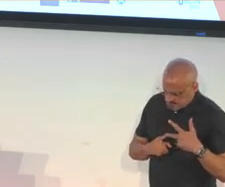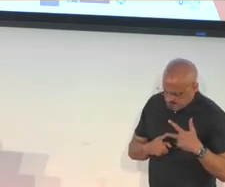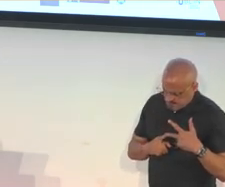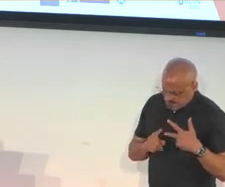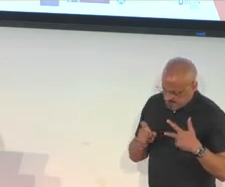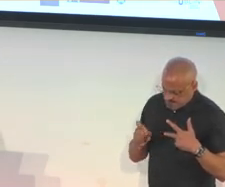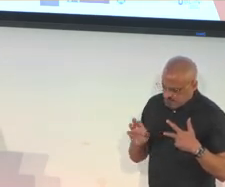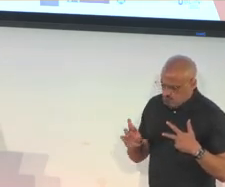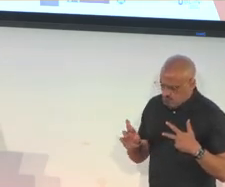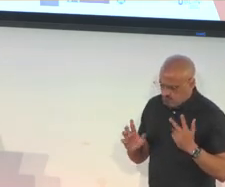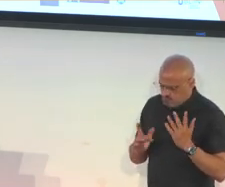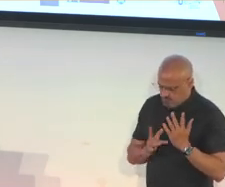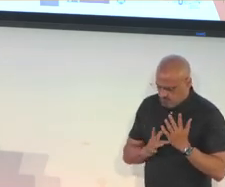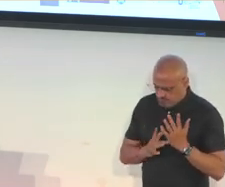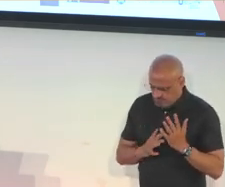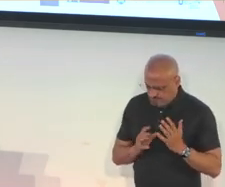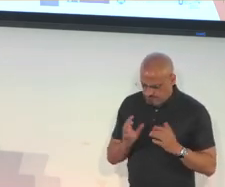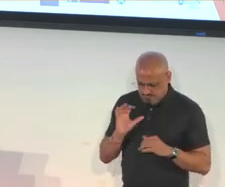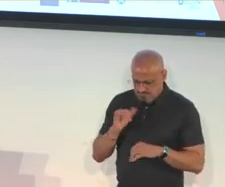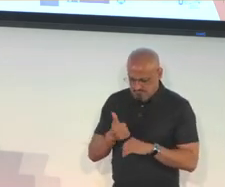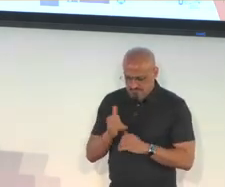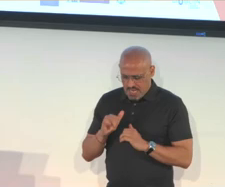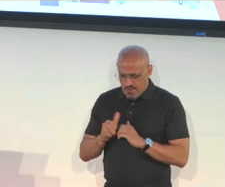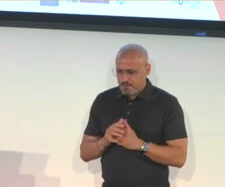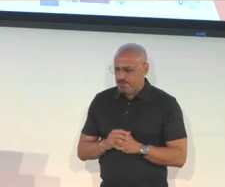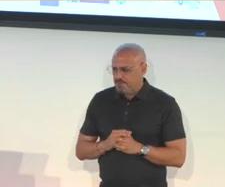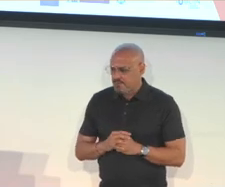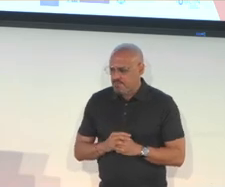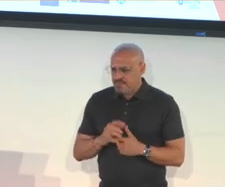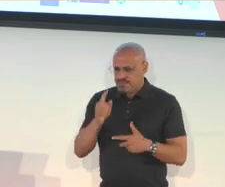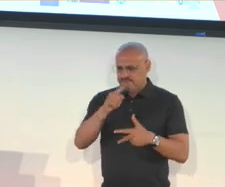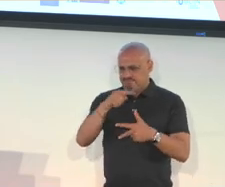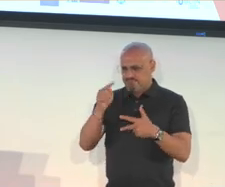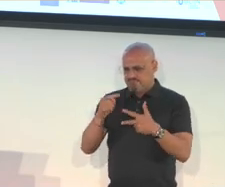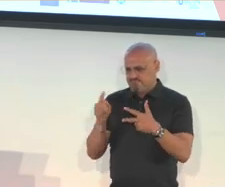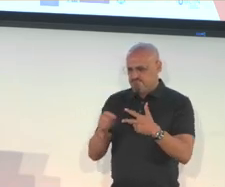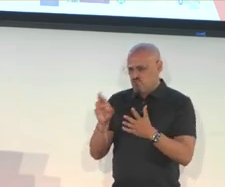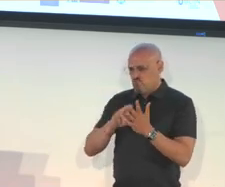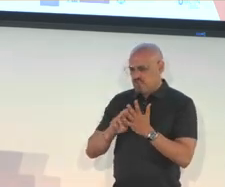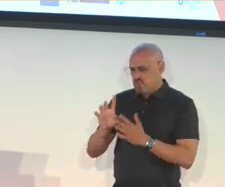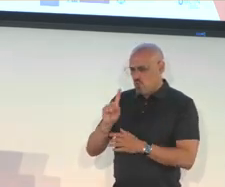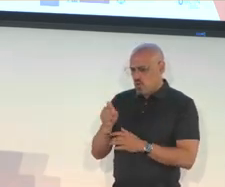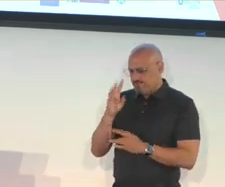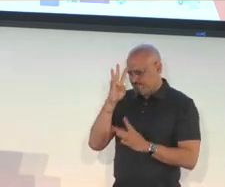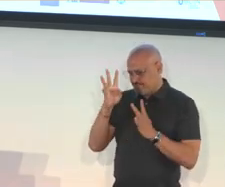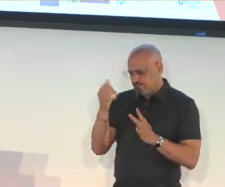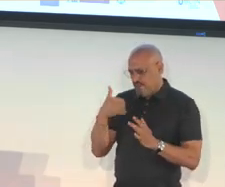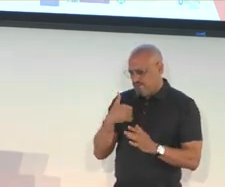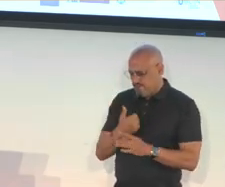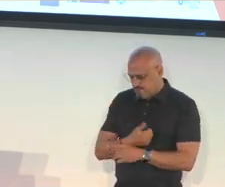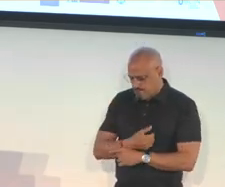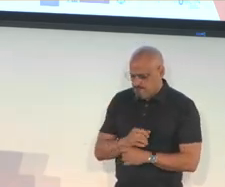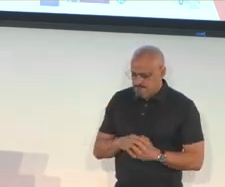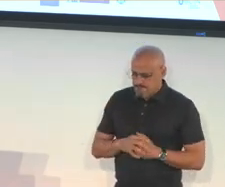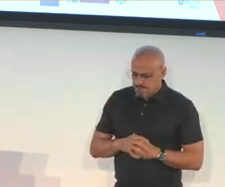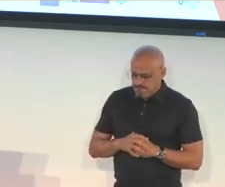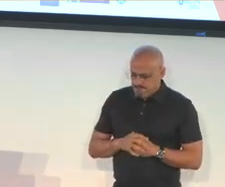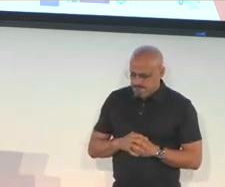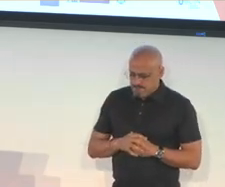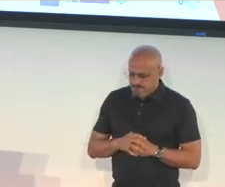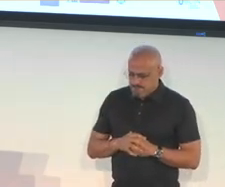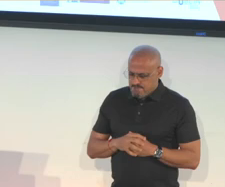through XR technology be created? So these were the 3 research questions I came up with. And then